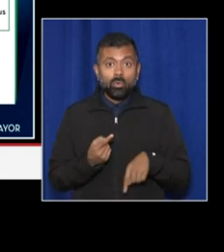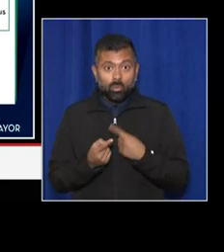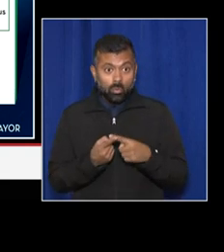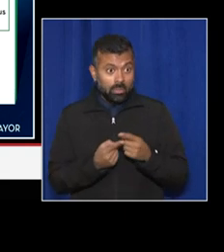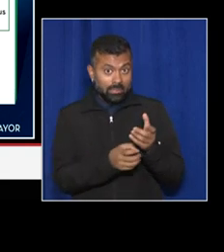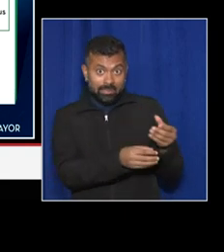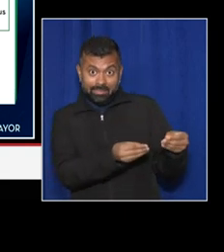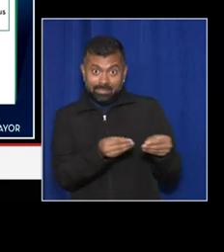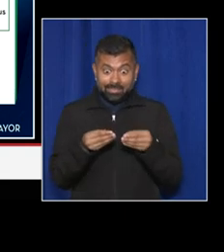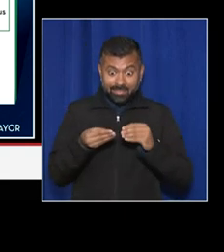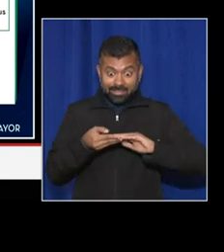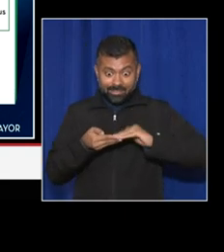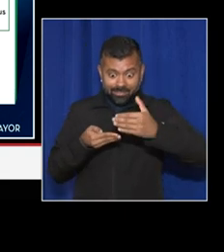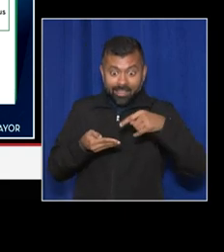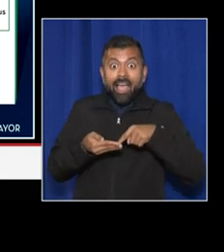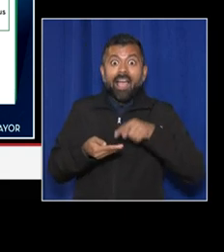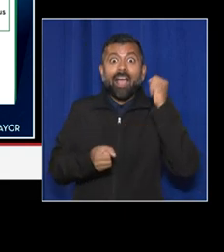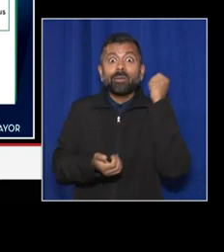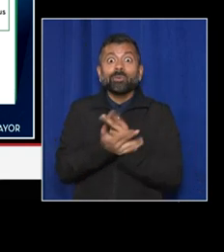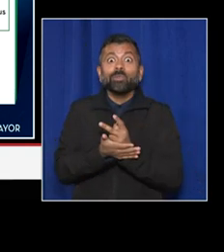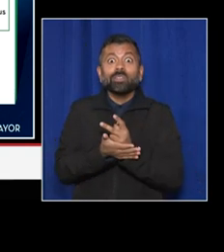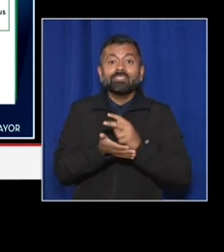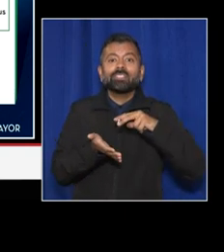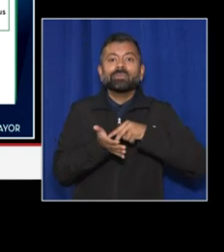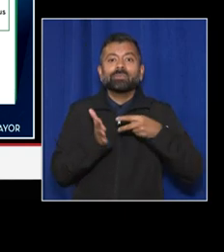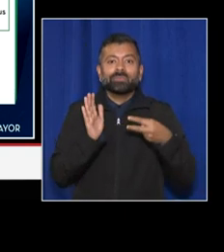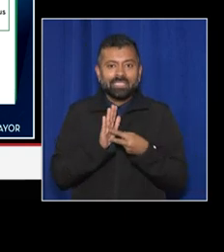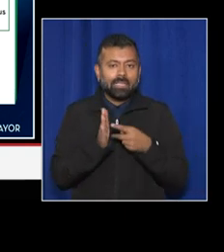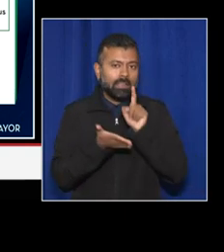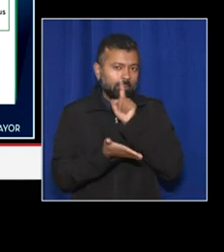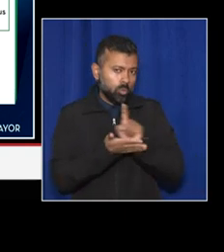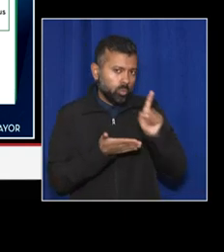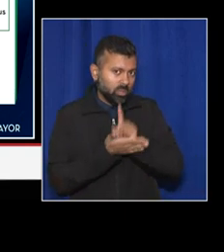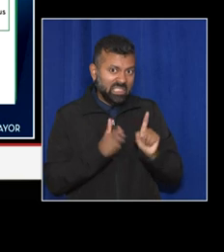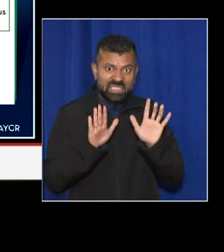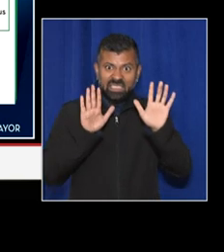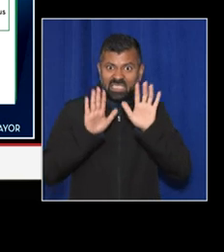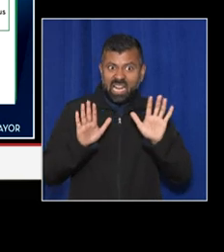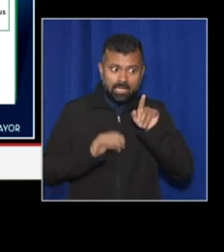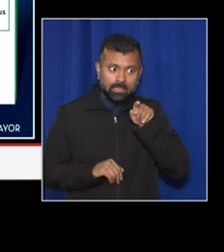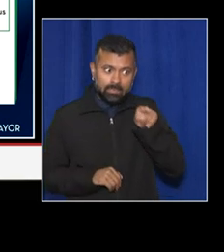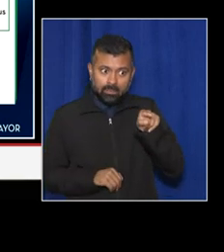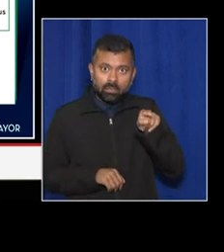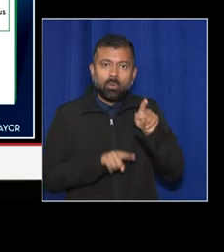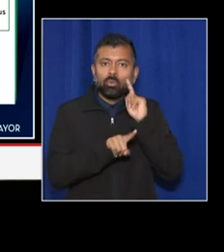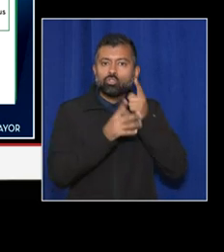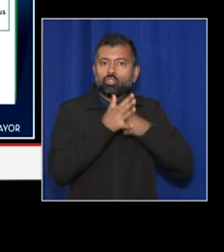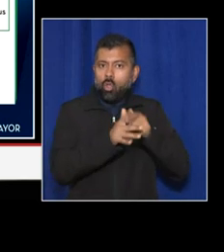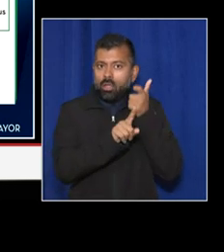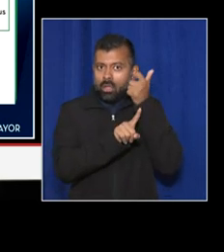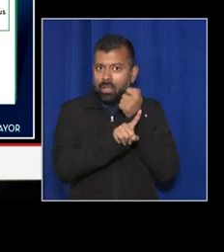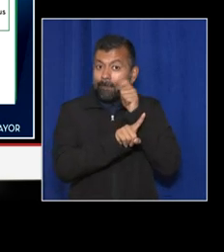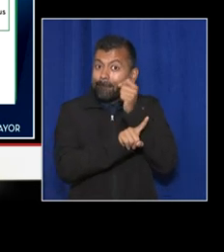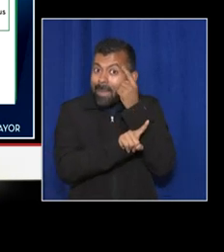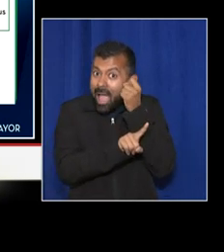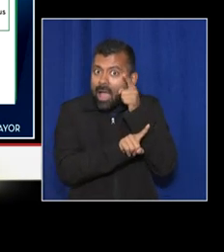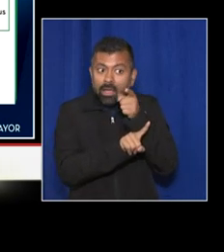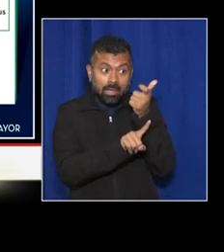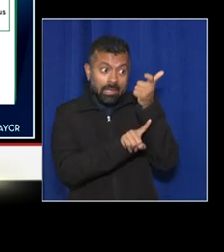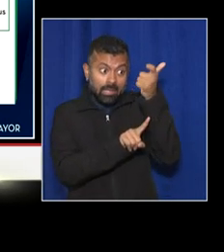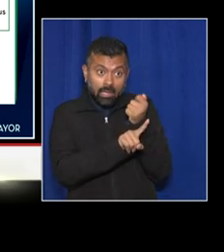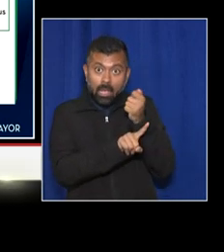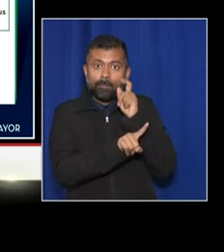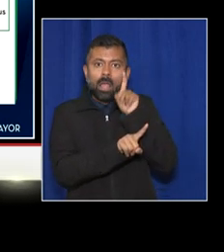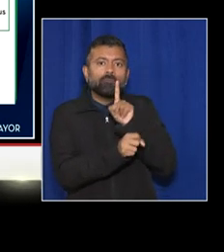to certify that you are eligible to receive UI benefits every week. And you do that at the